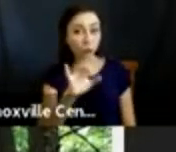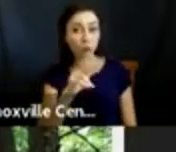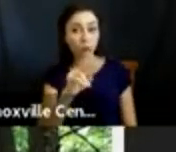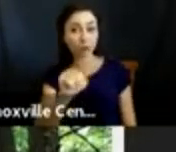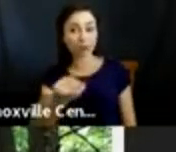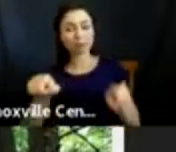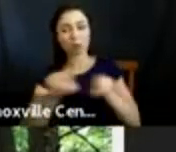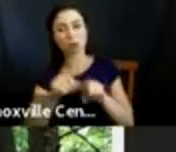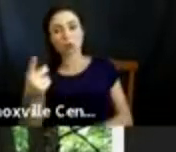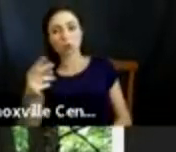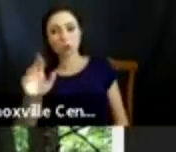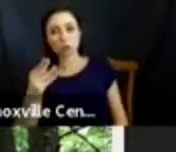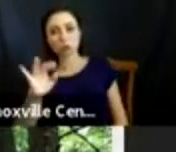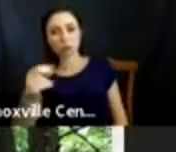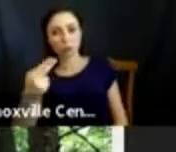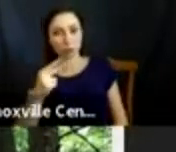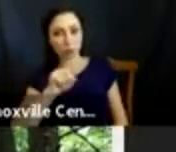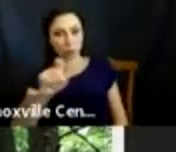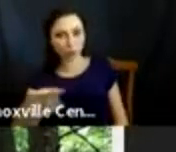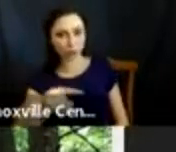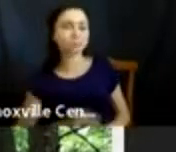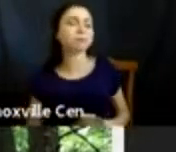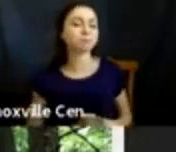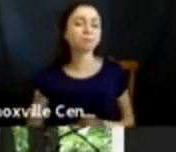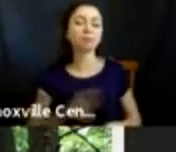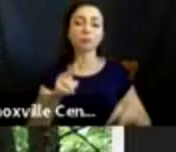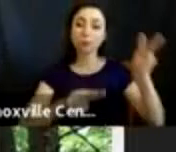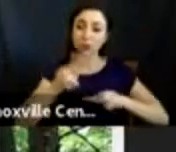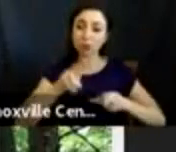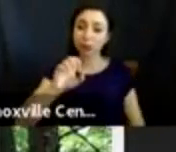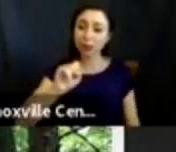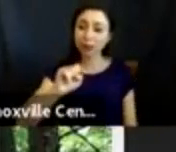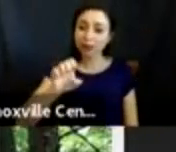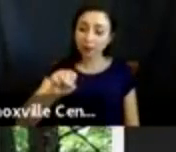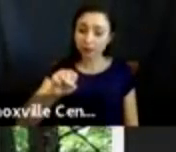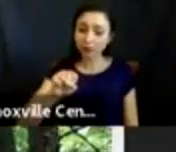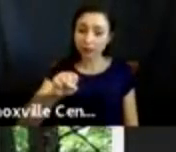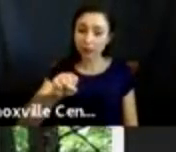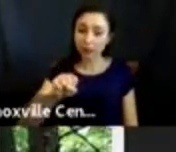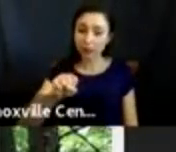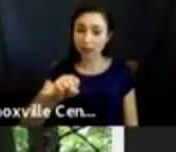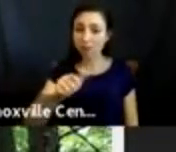Shamia. When we look at cases per